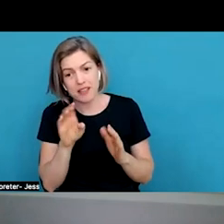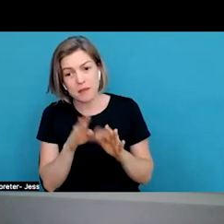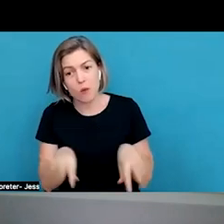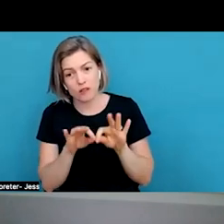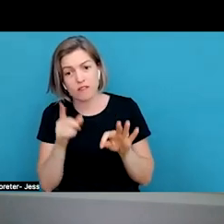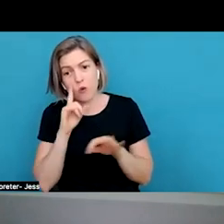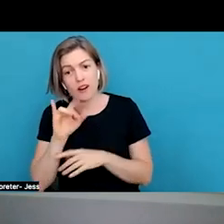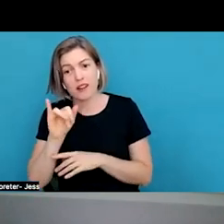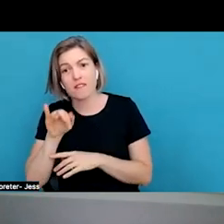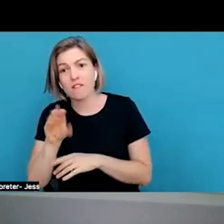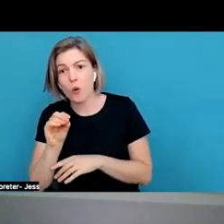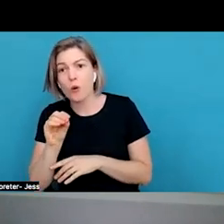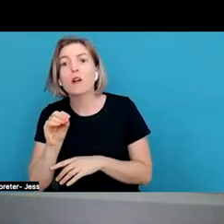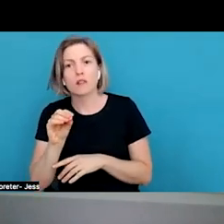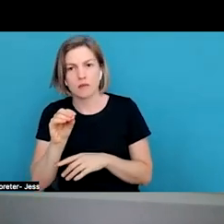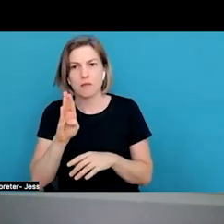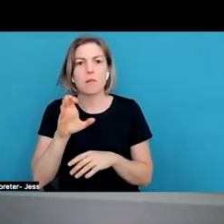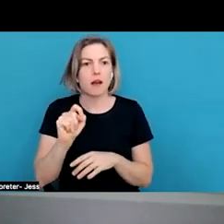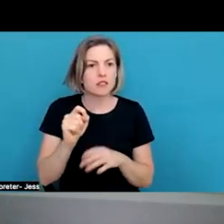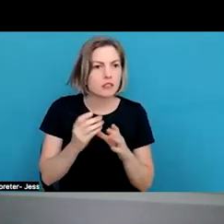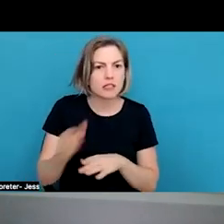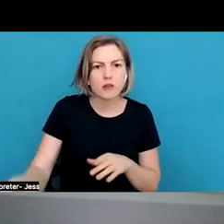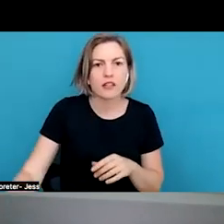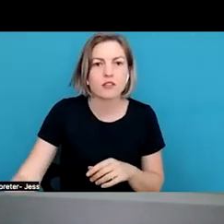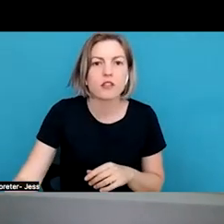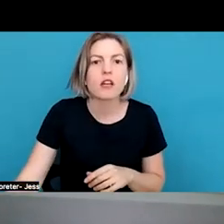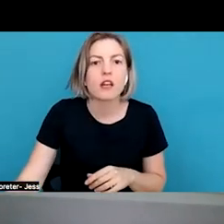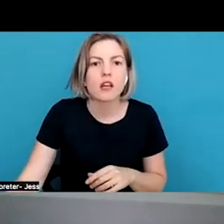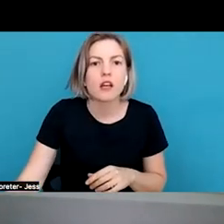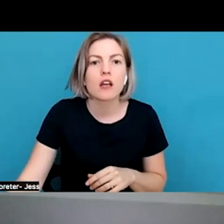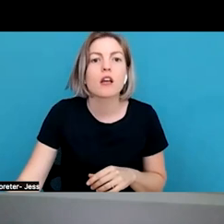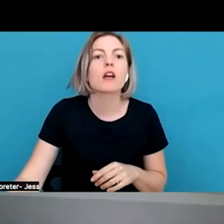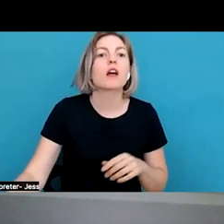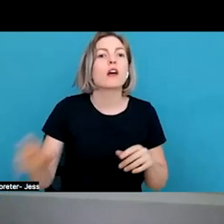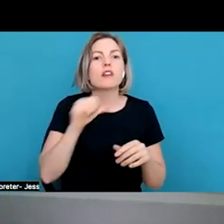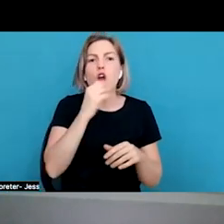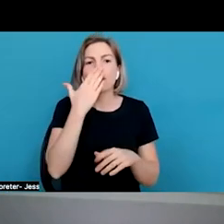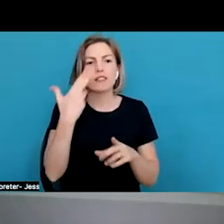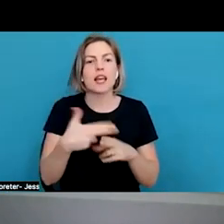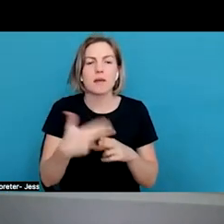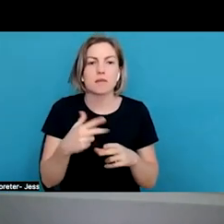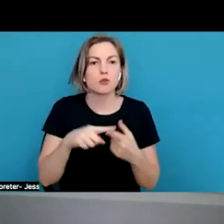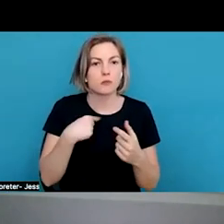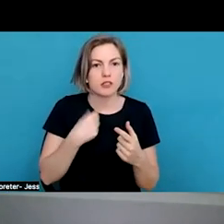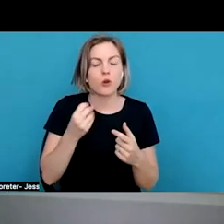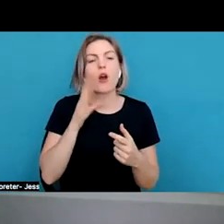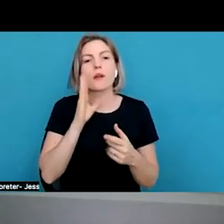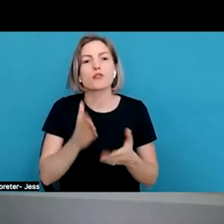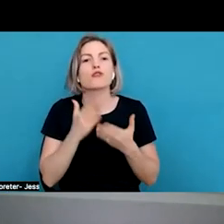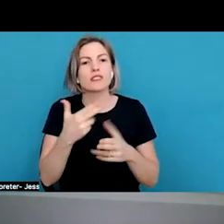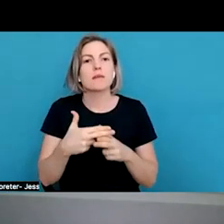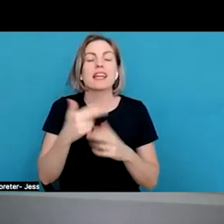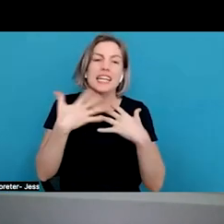space. I'd say in one way or another, many people have kind of referred to this. There's not a good name for it known to me, so I'm going to suggest the name